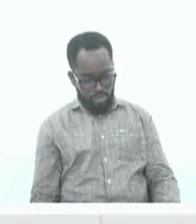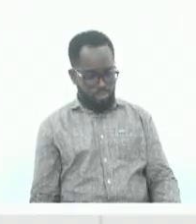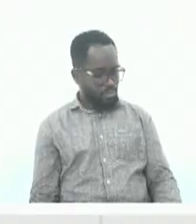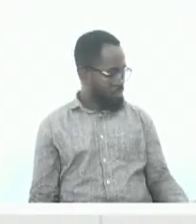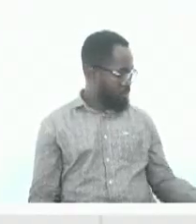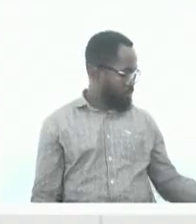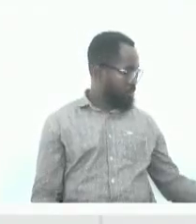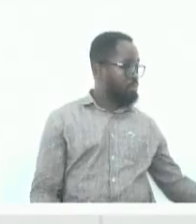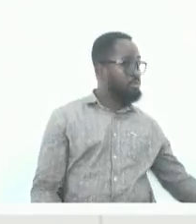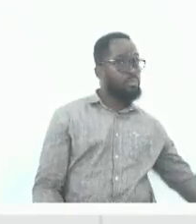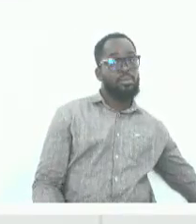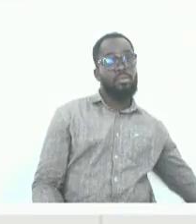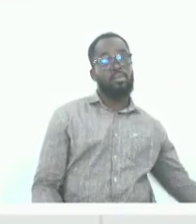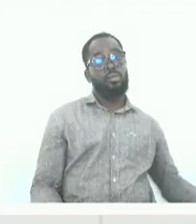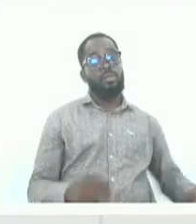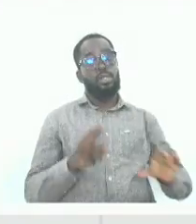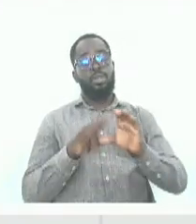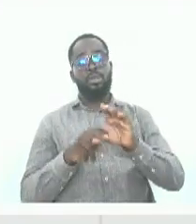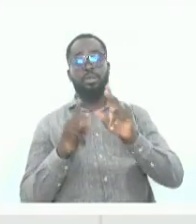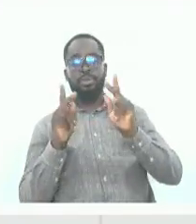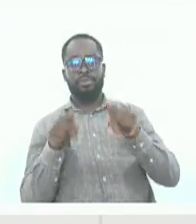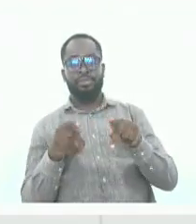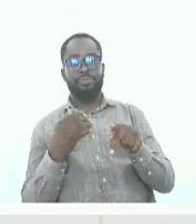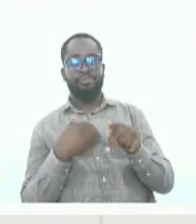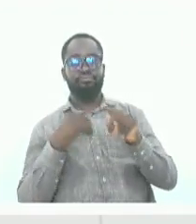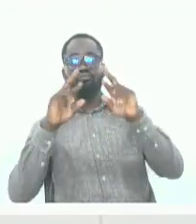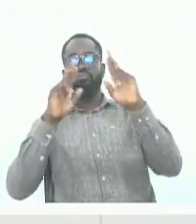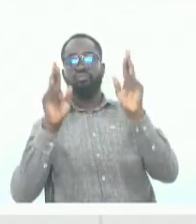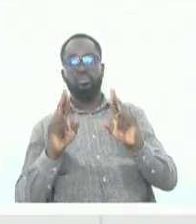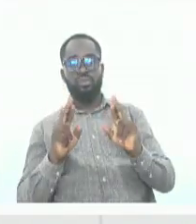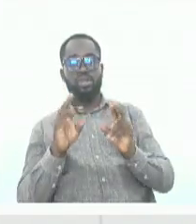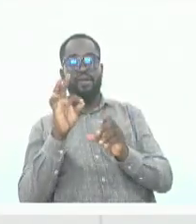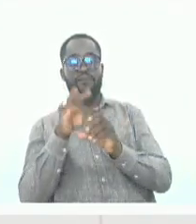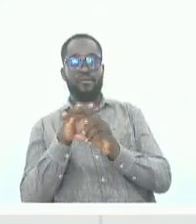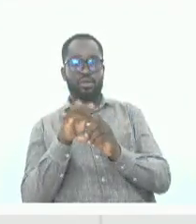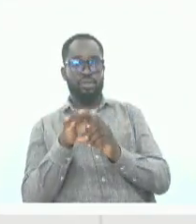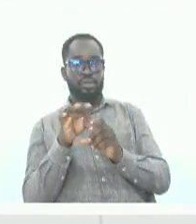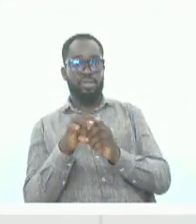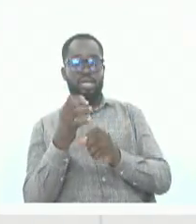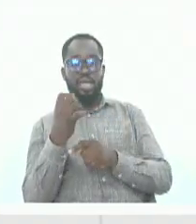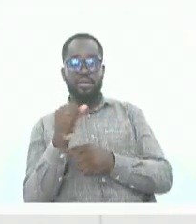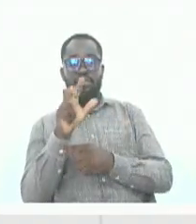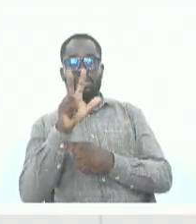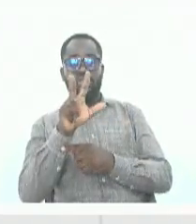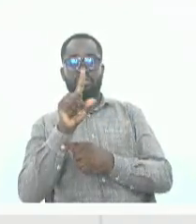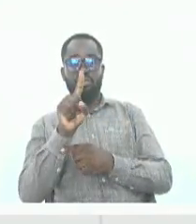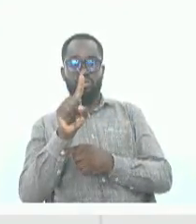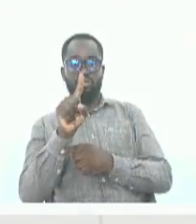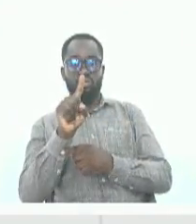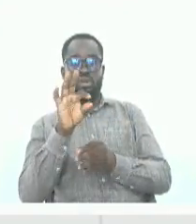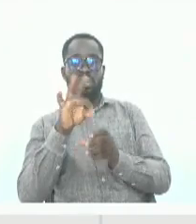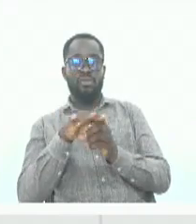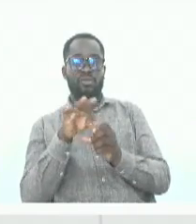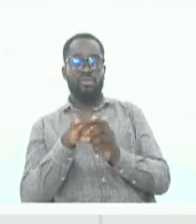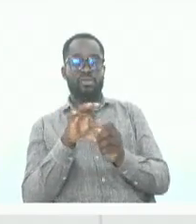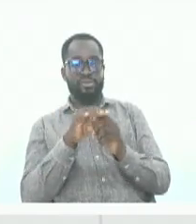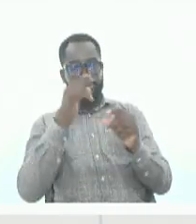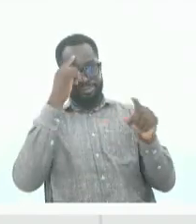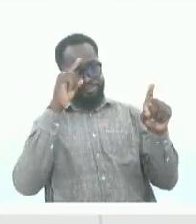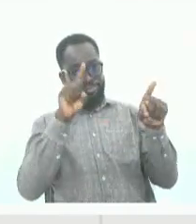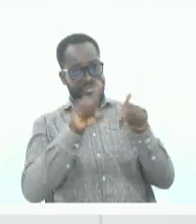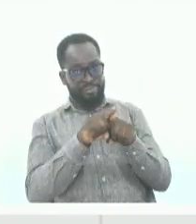So, Mr. Chair, we have the results of the voting. We have 32 voting in favor of the